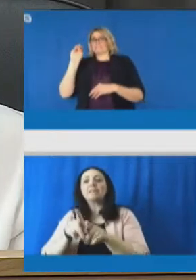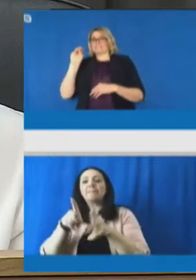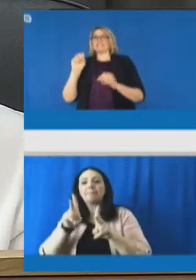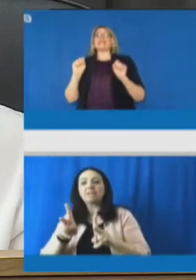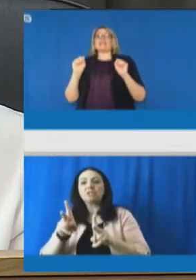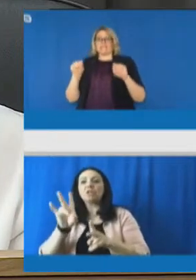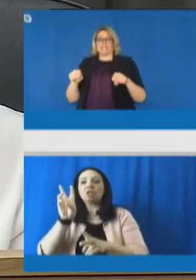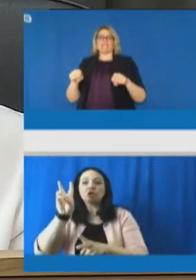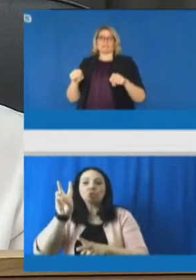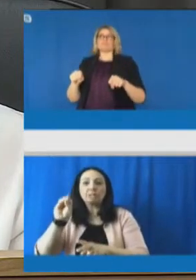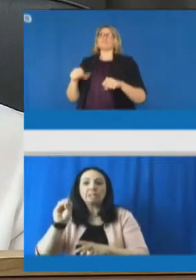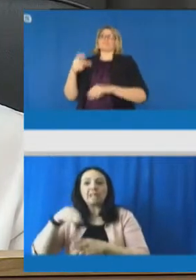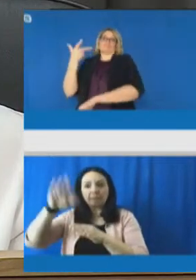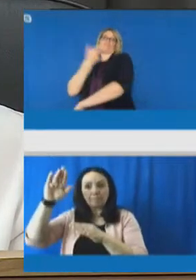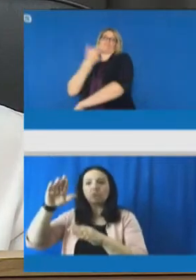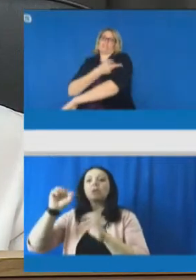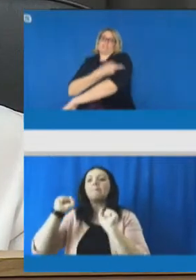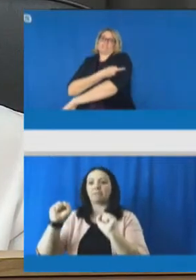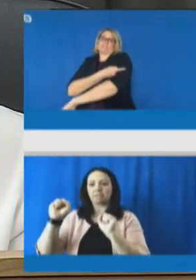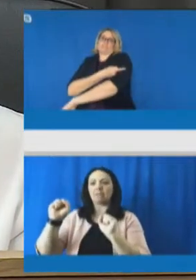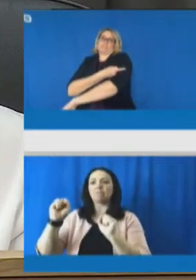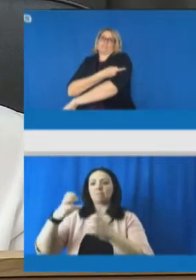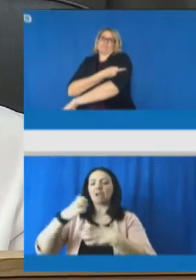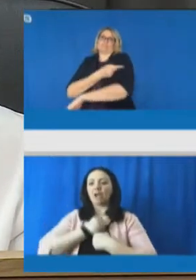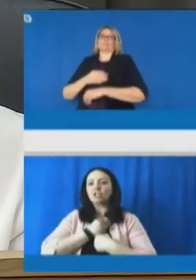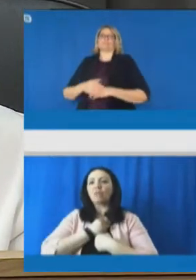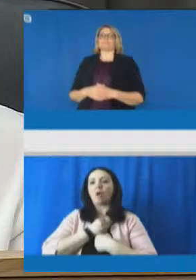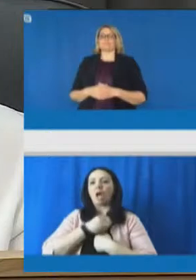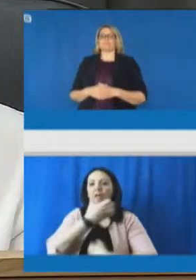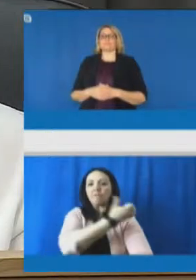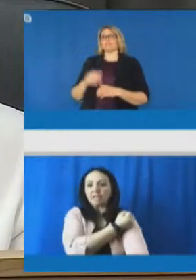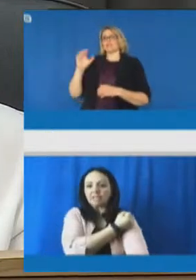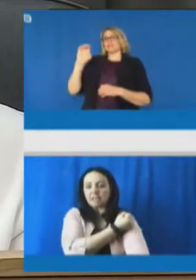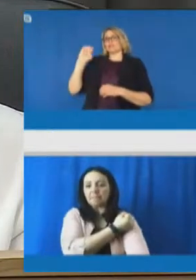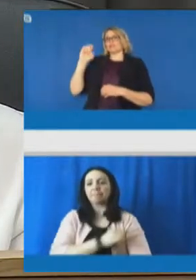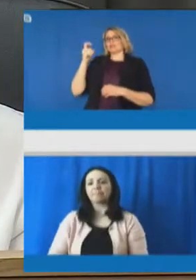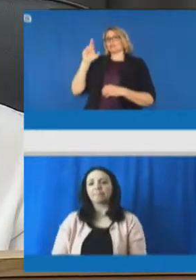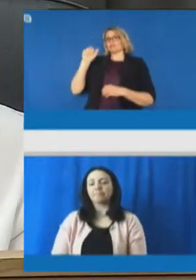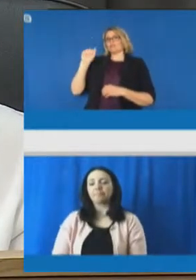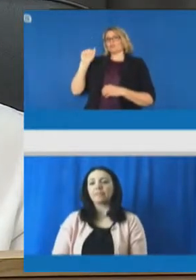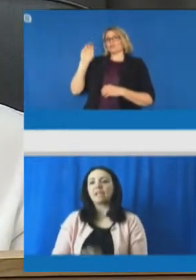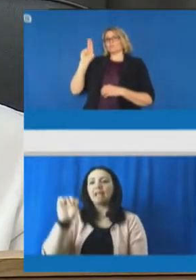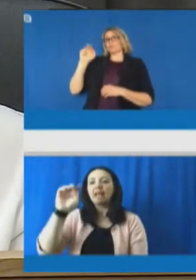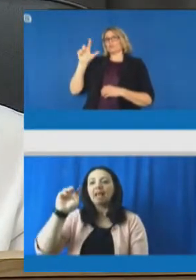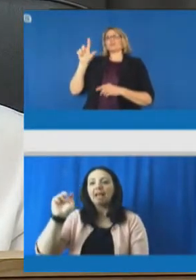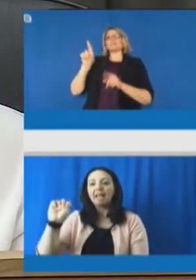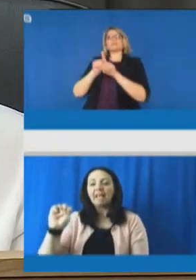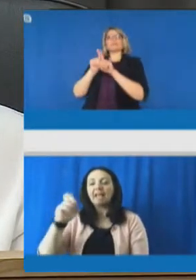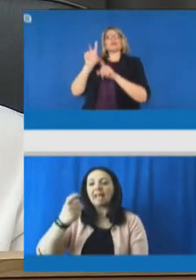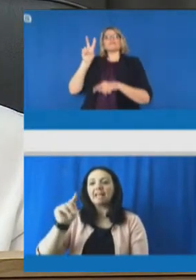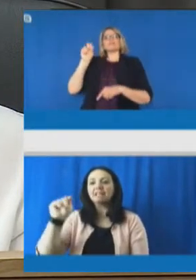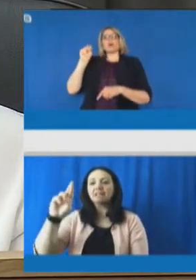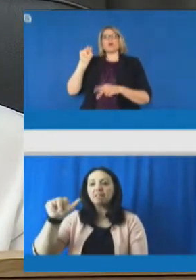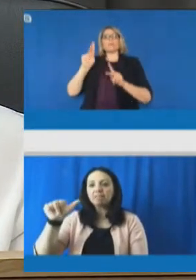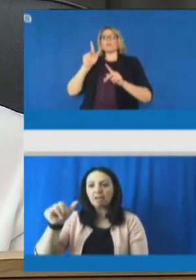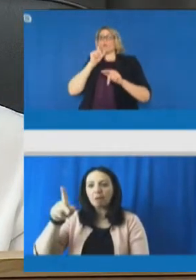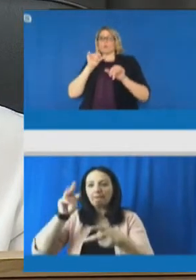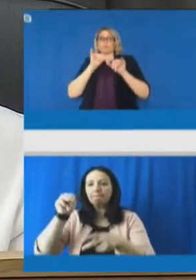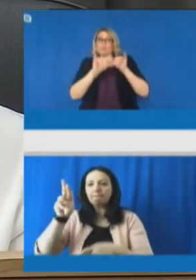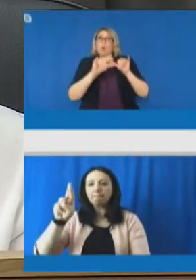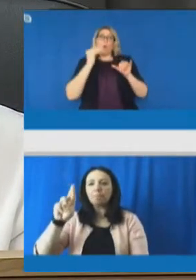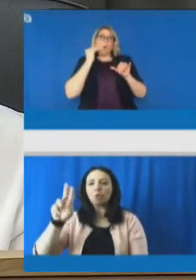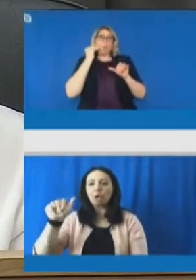healthy members of their staff who are 65 and under. This will ease the burden on pharmacies, Horizon Health Network,